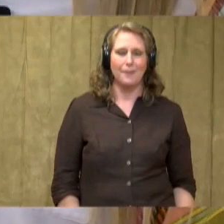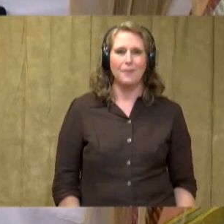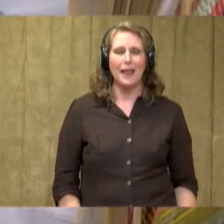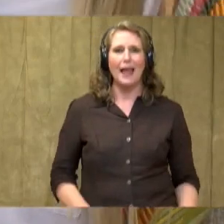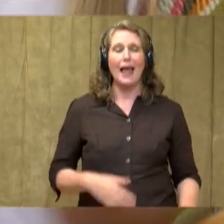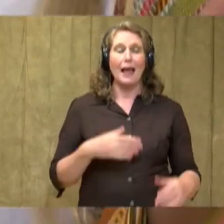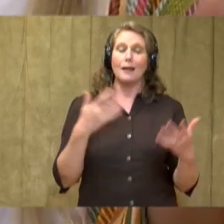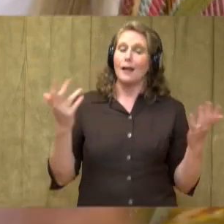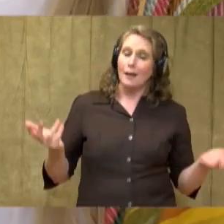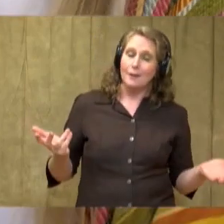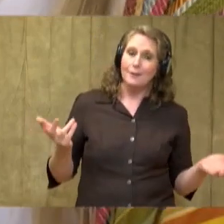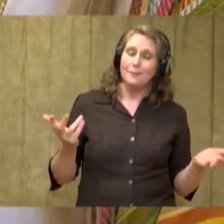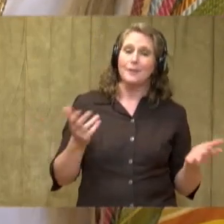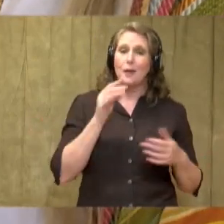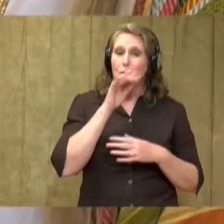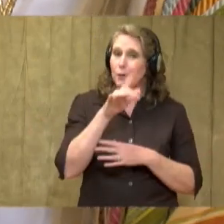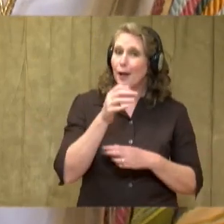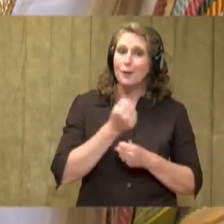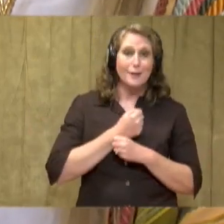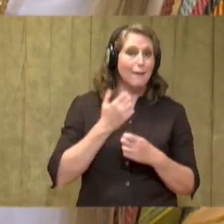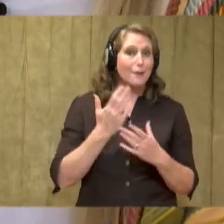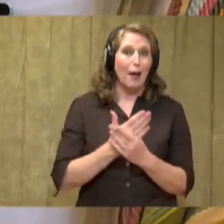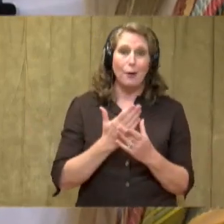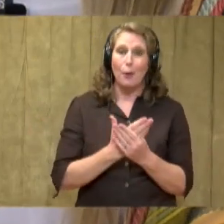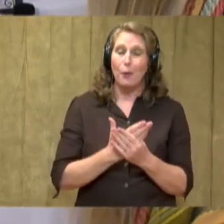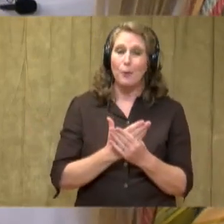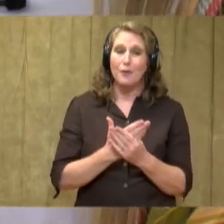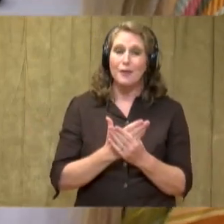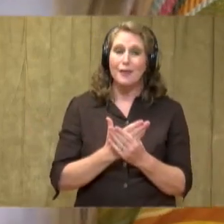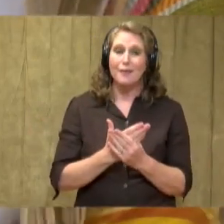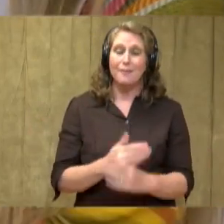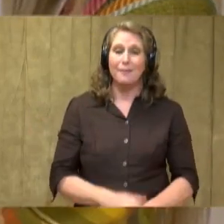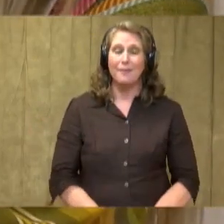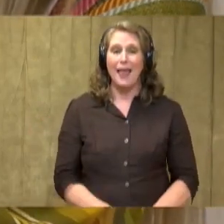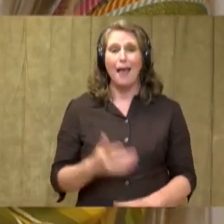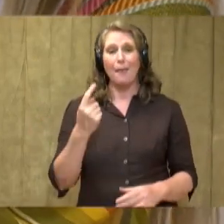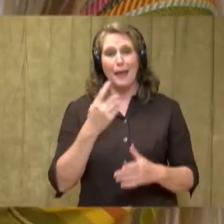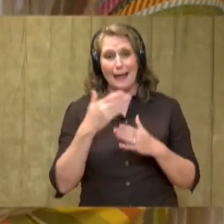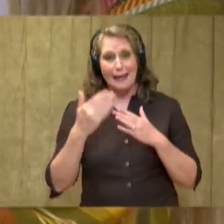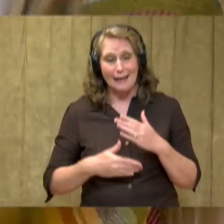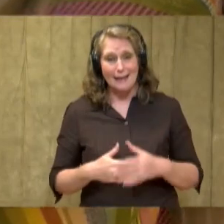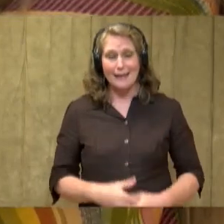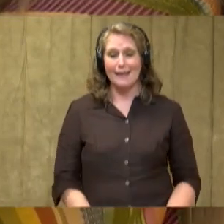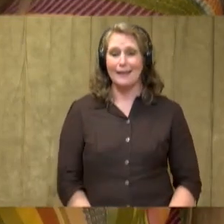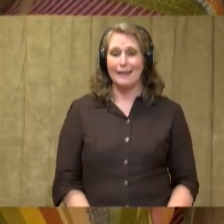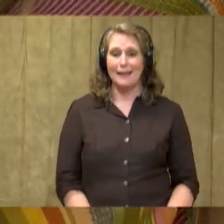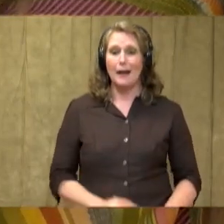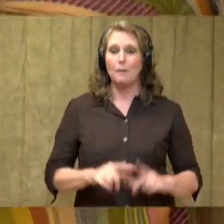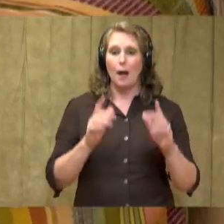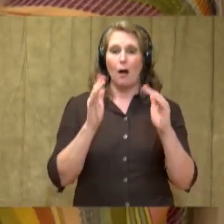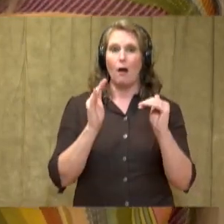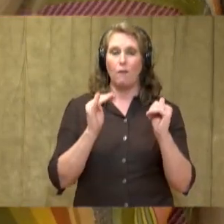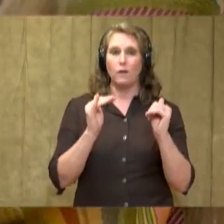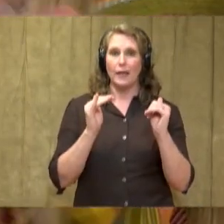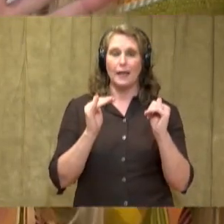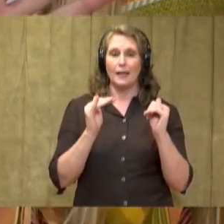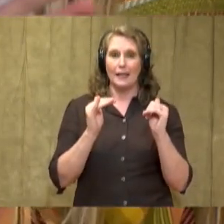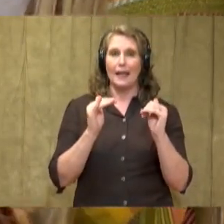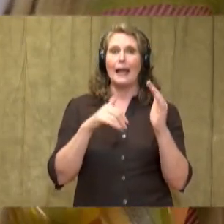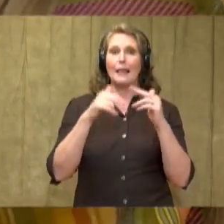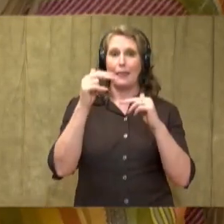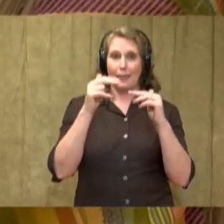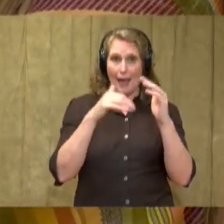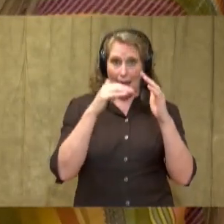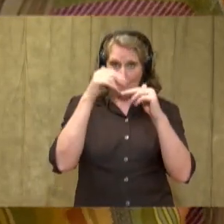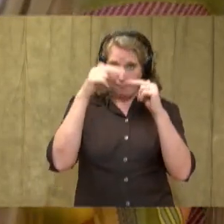After all, dragons love tacos. The end. But hopefully this time they've gotten the house